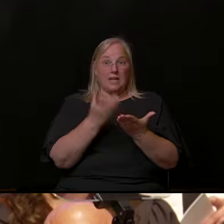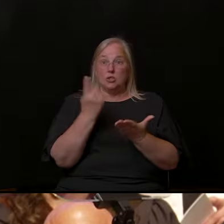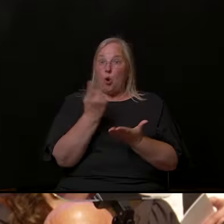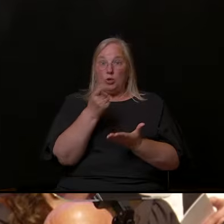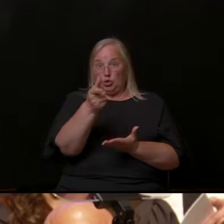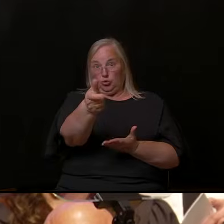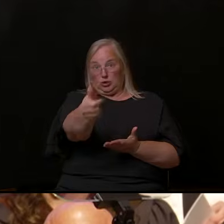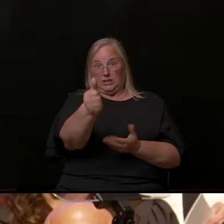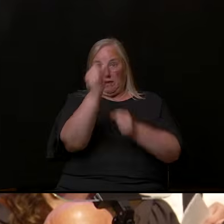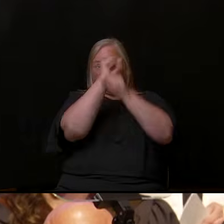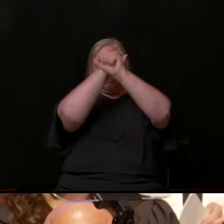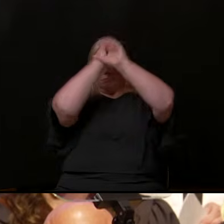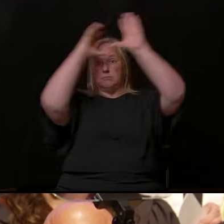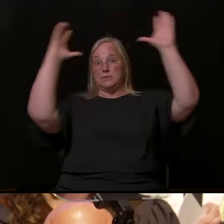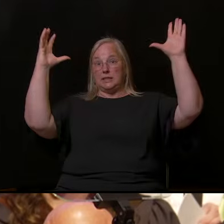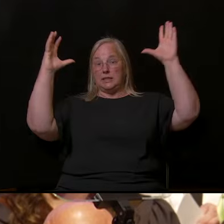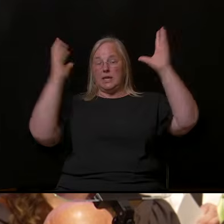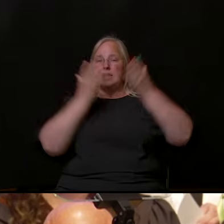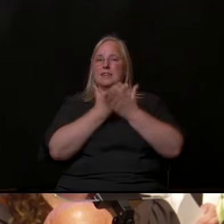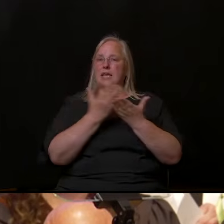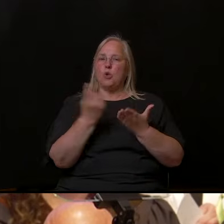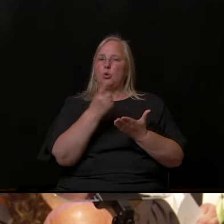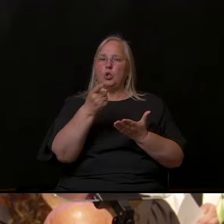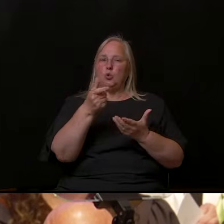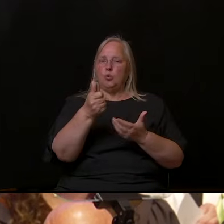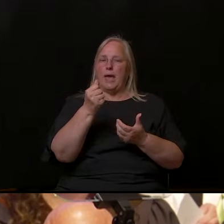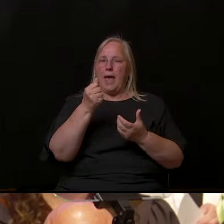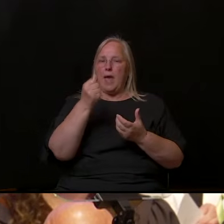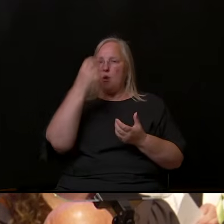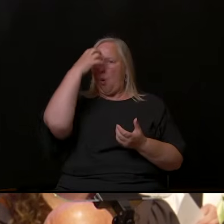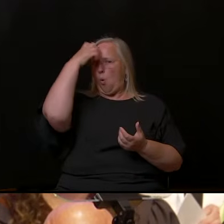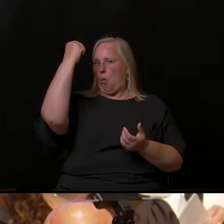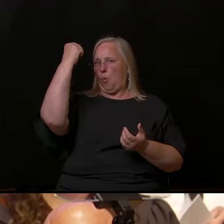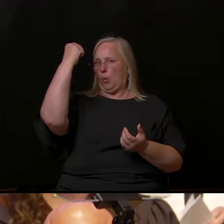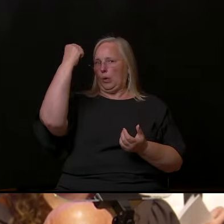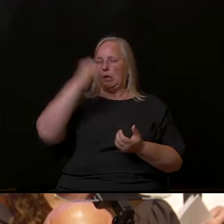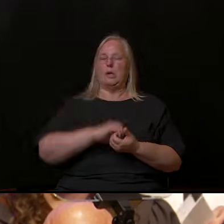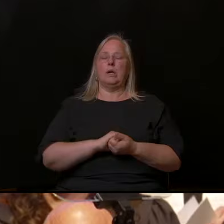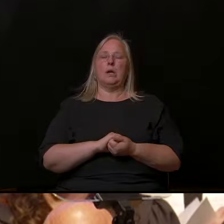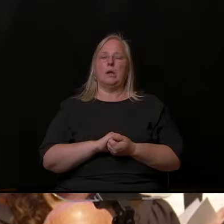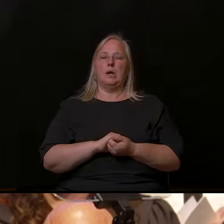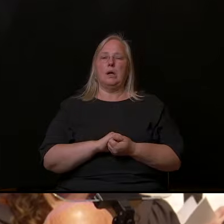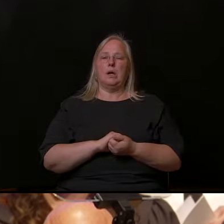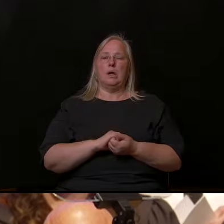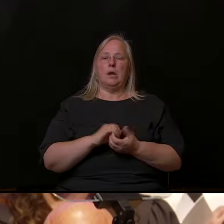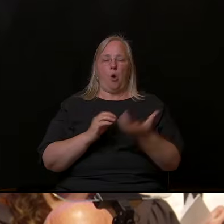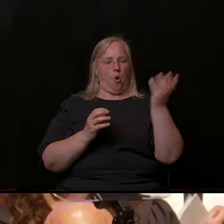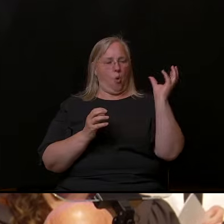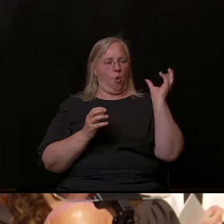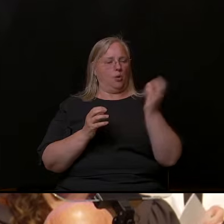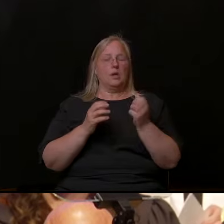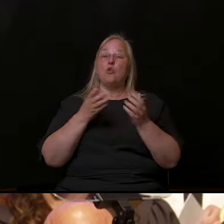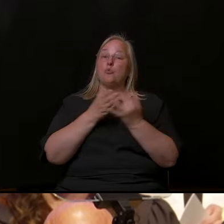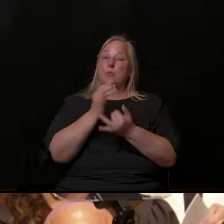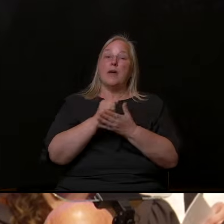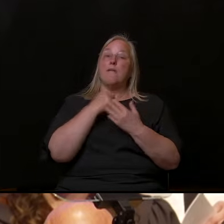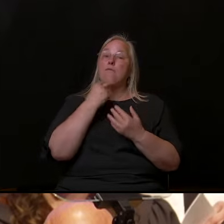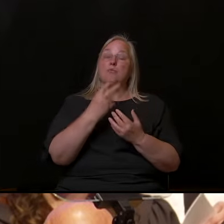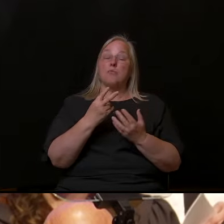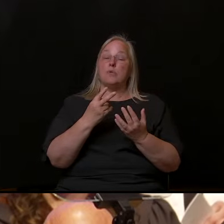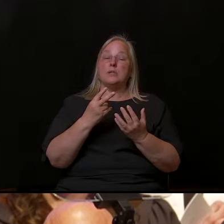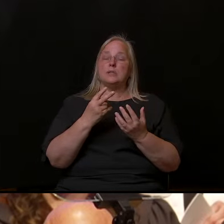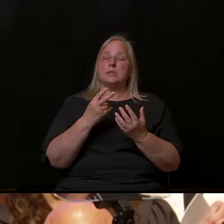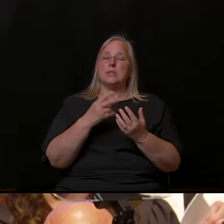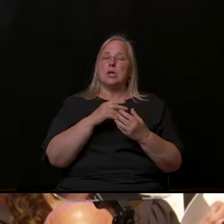see, the thing only you can hold. And through that voice, to give shape to